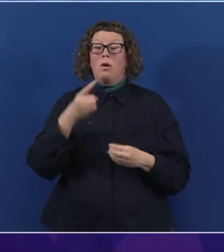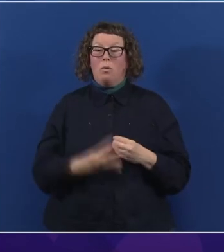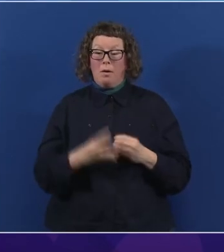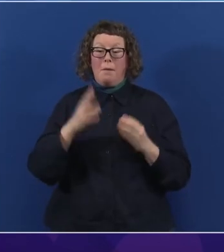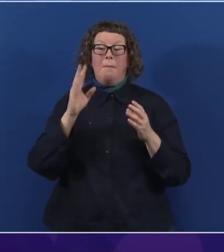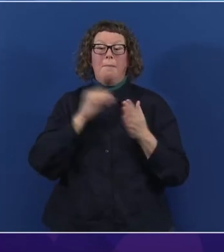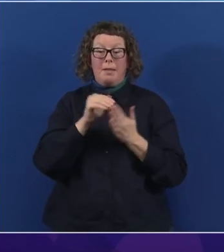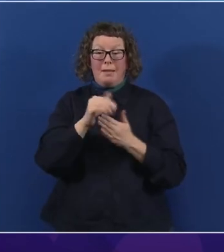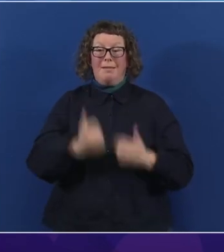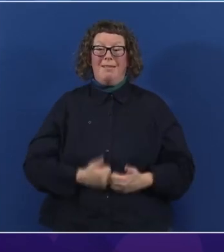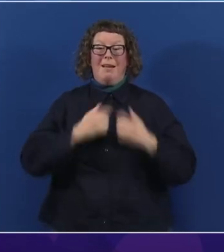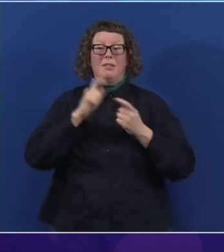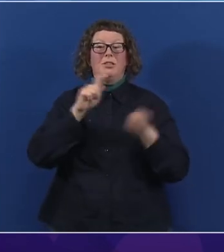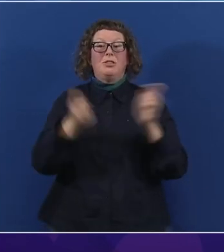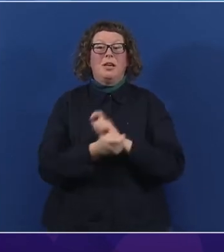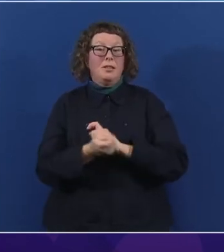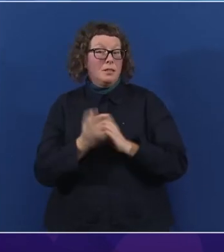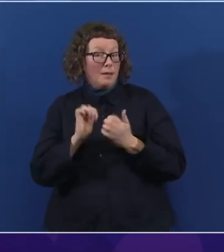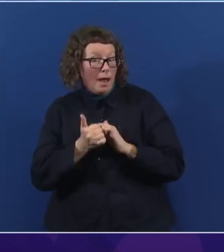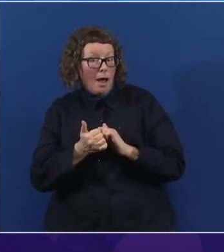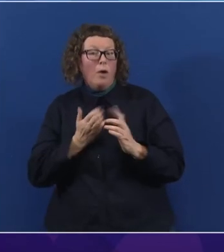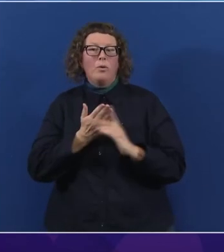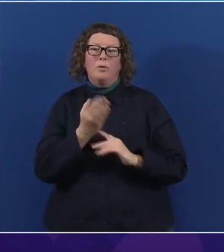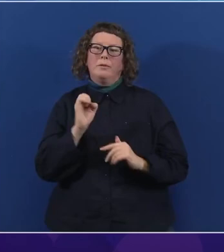by SAIT education.